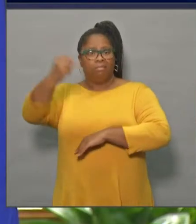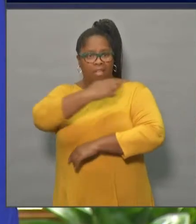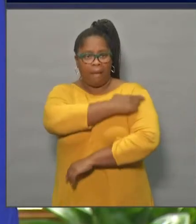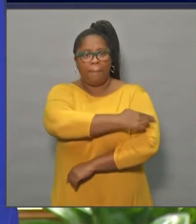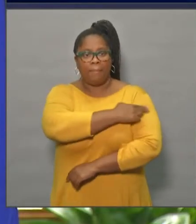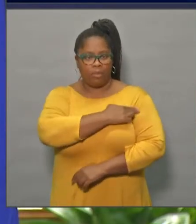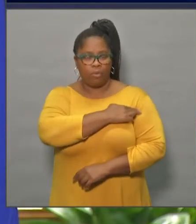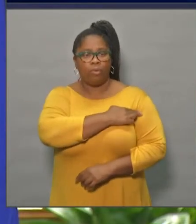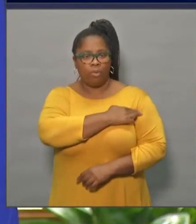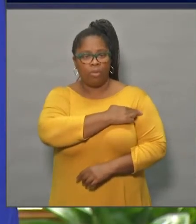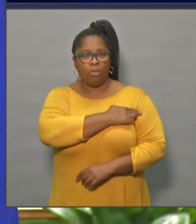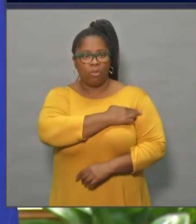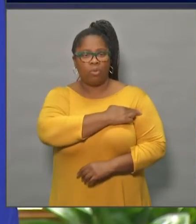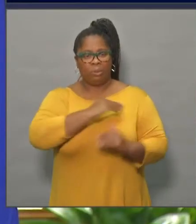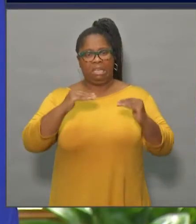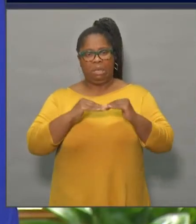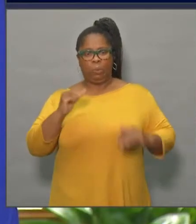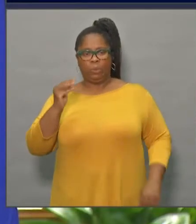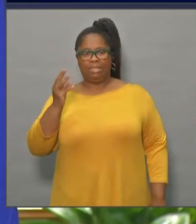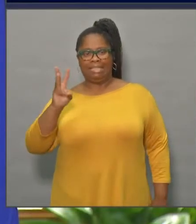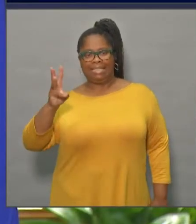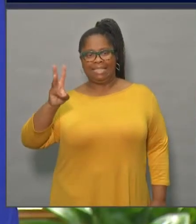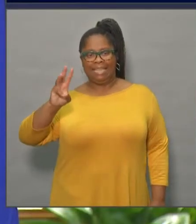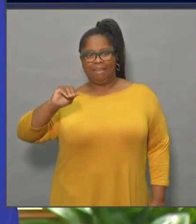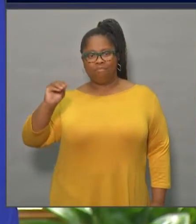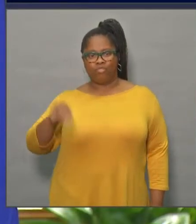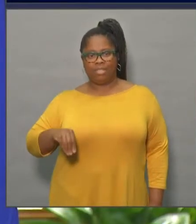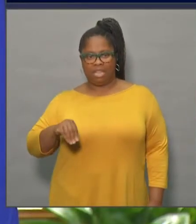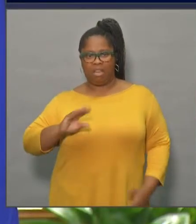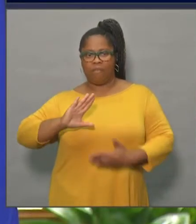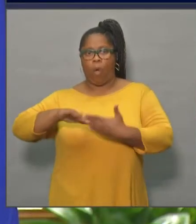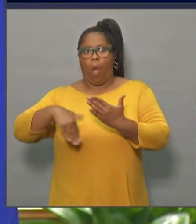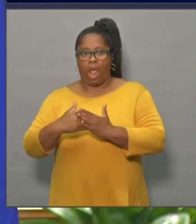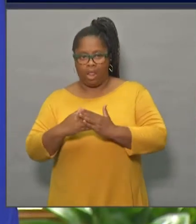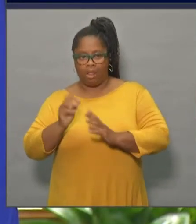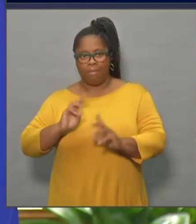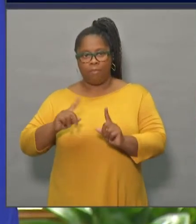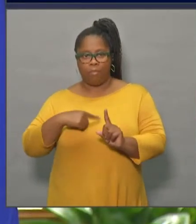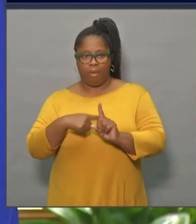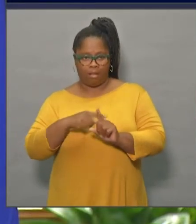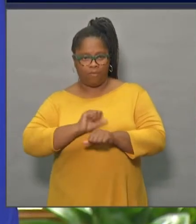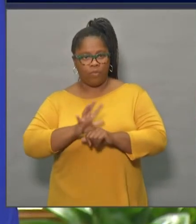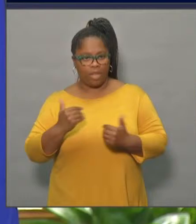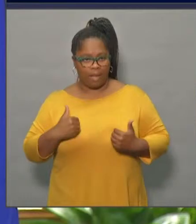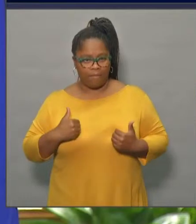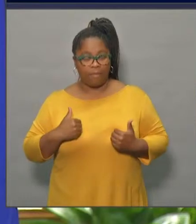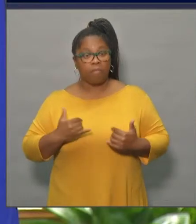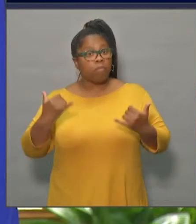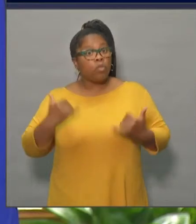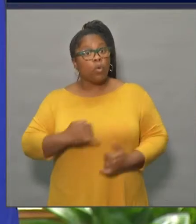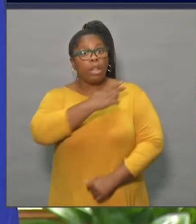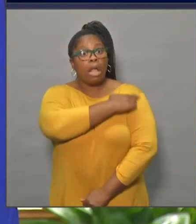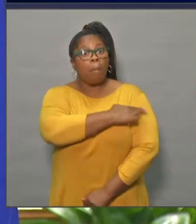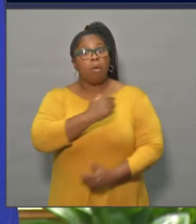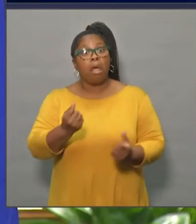hospitalized, and this is 16% of all of our positive cases. Currently in our hospital, there's